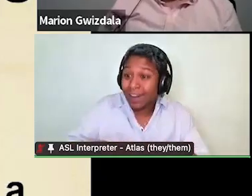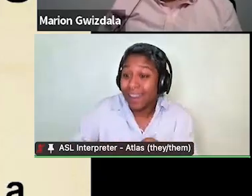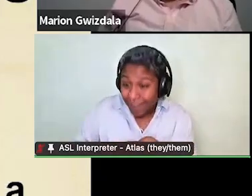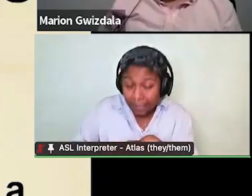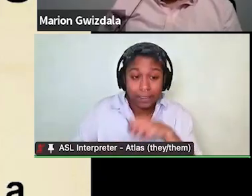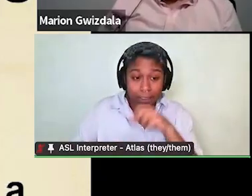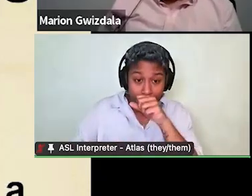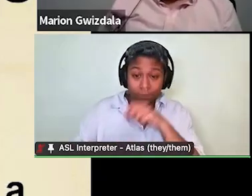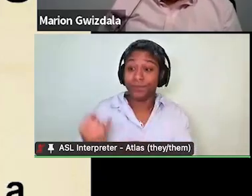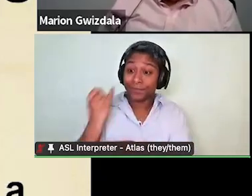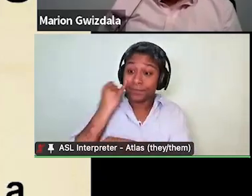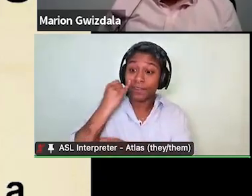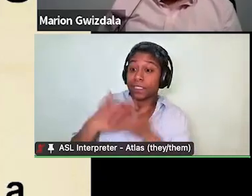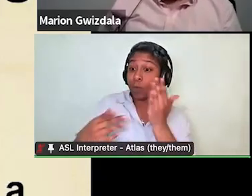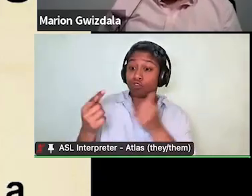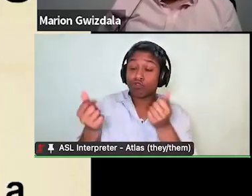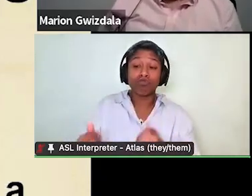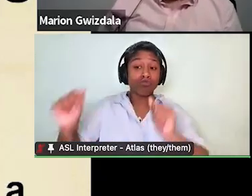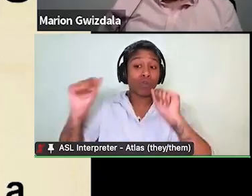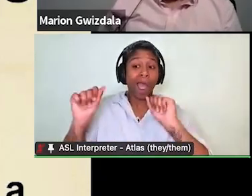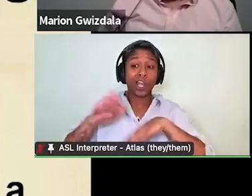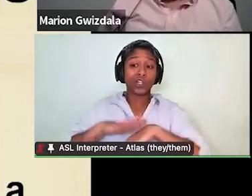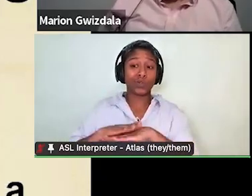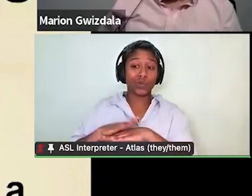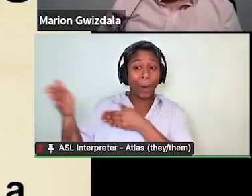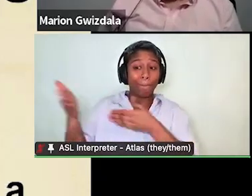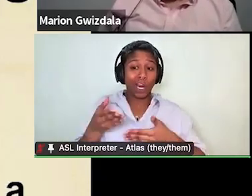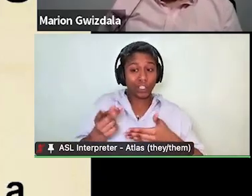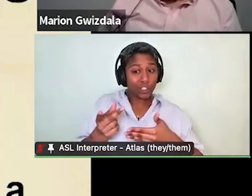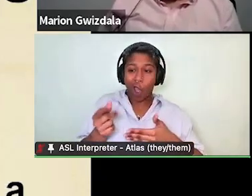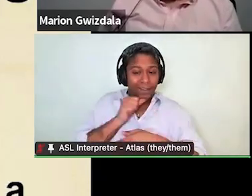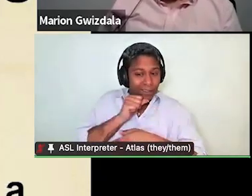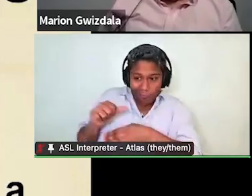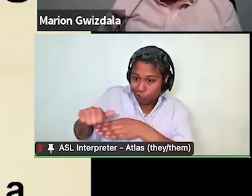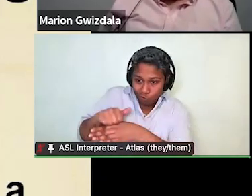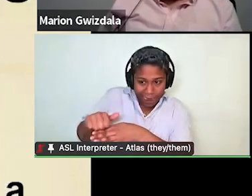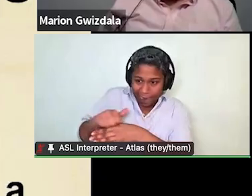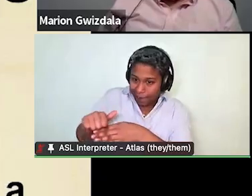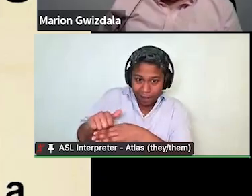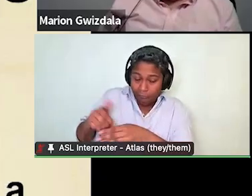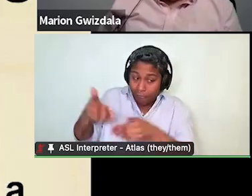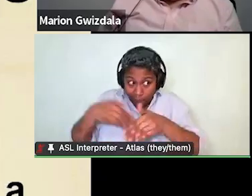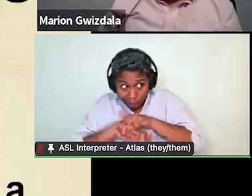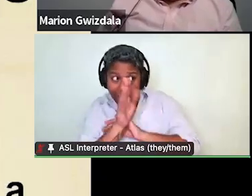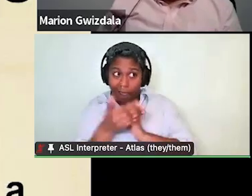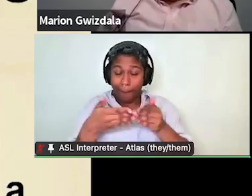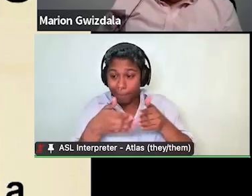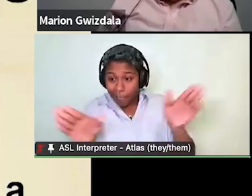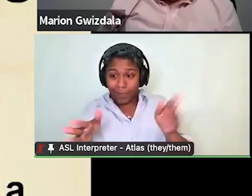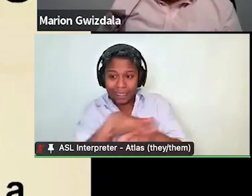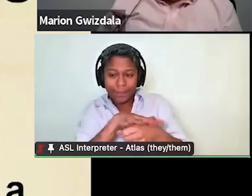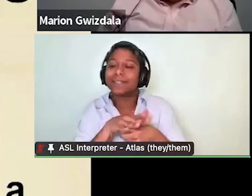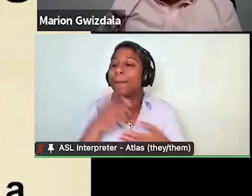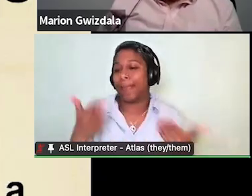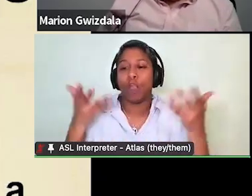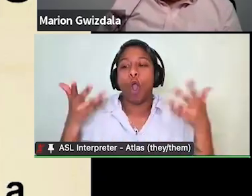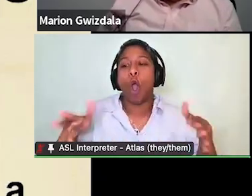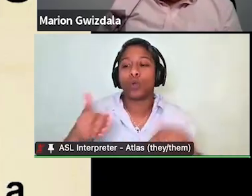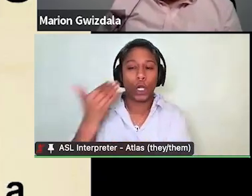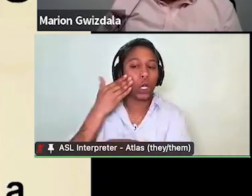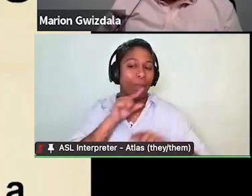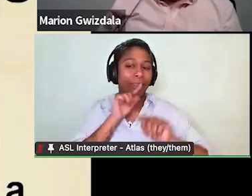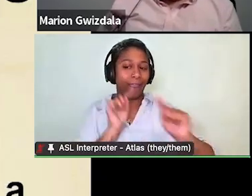and they know what questions can be asked, they're going to know how to answer the questions. However, the